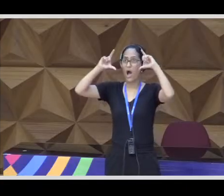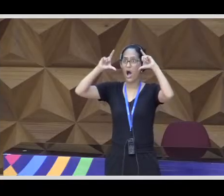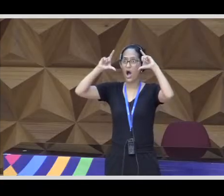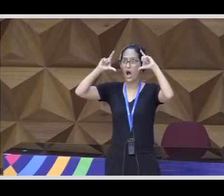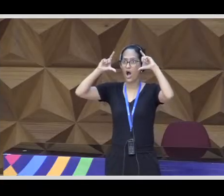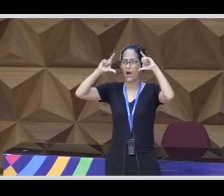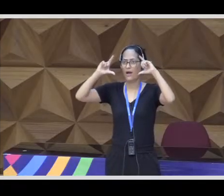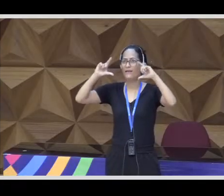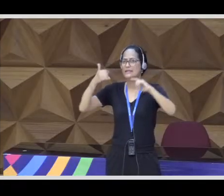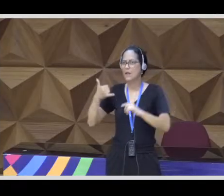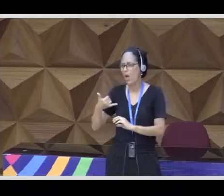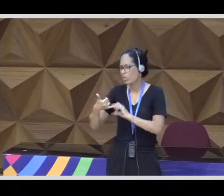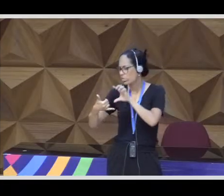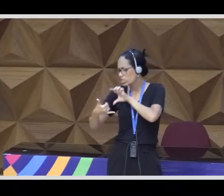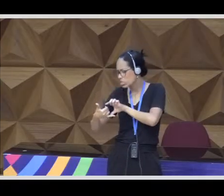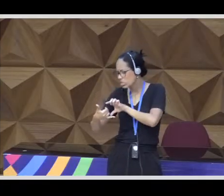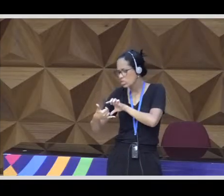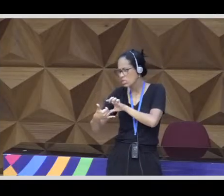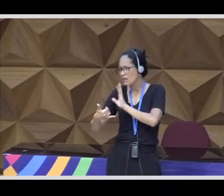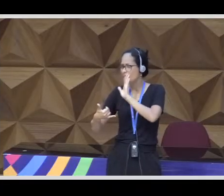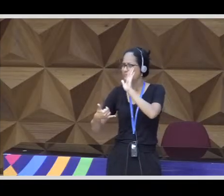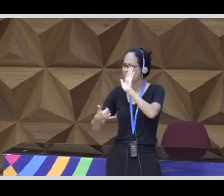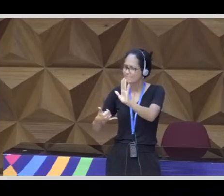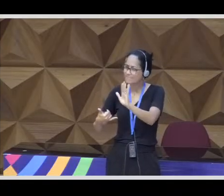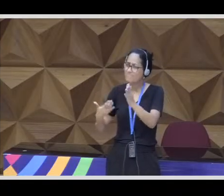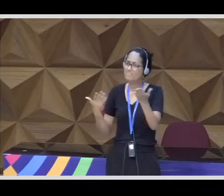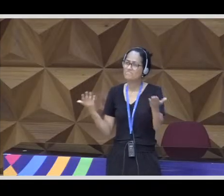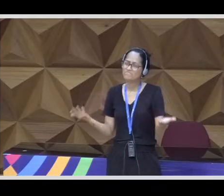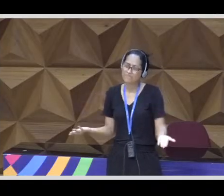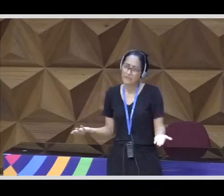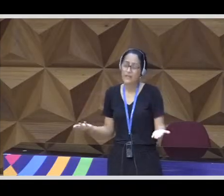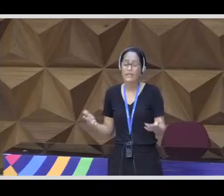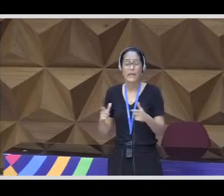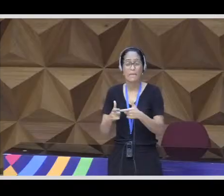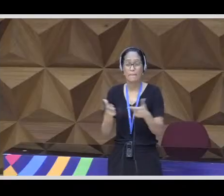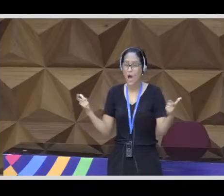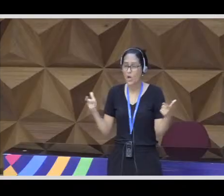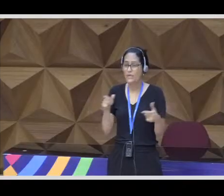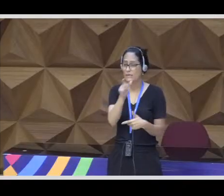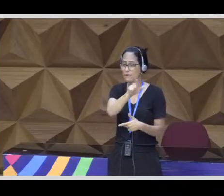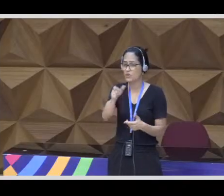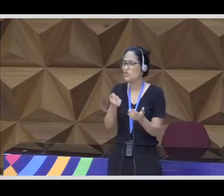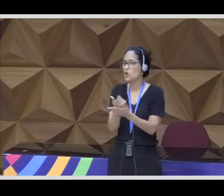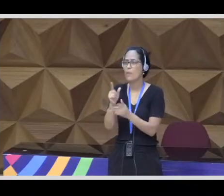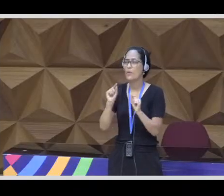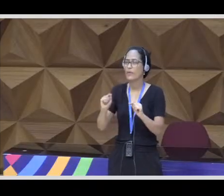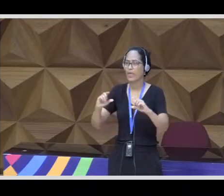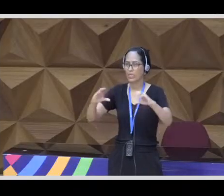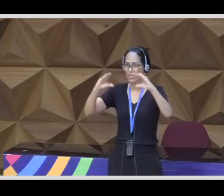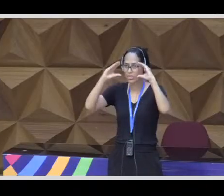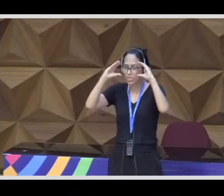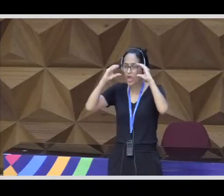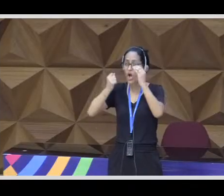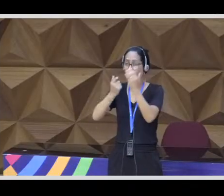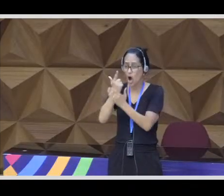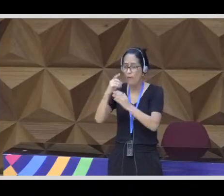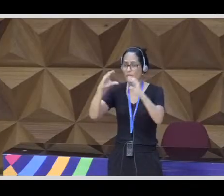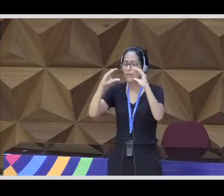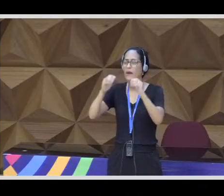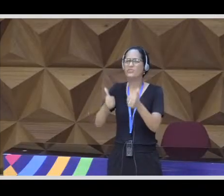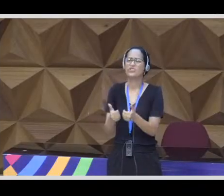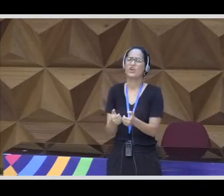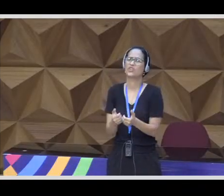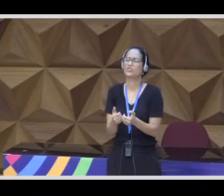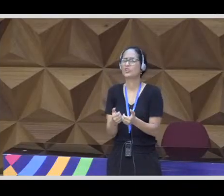really only buy those headsets now for gaming. And when we talk to people about what they wanted to do in VR, they always said, oh, gaming, because I think that's the only thing that people